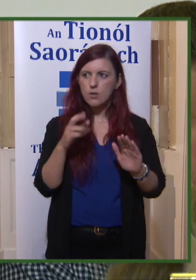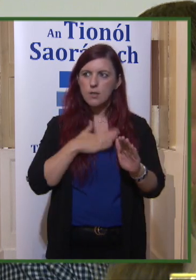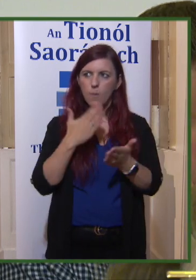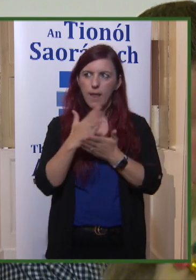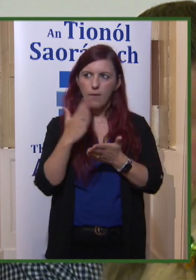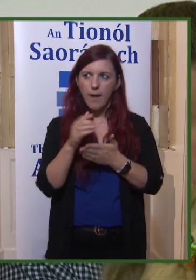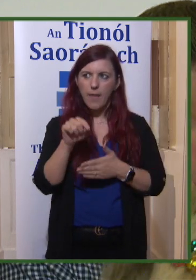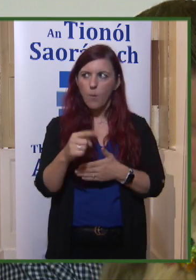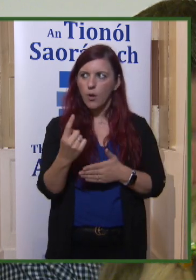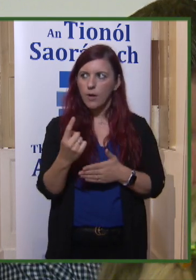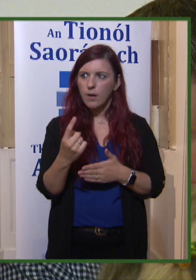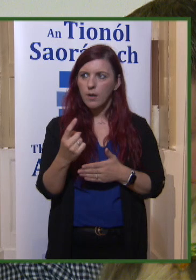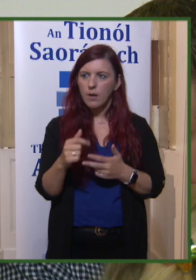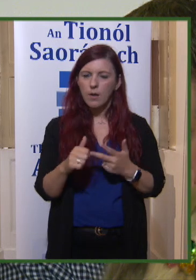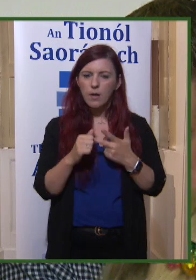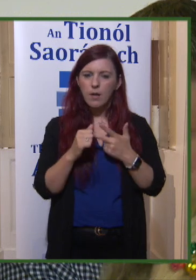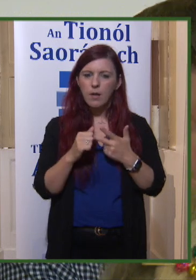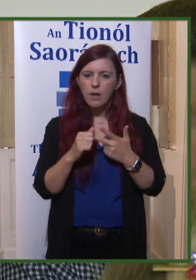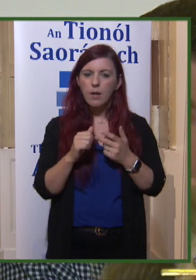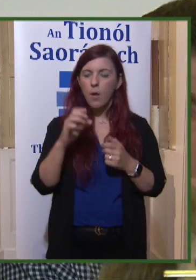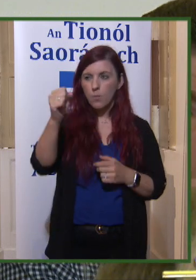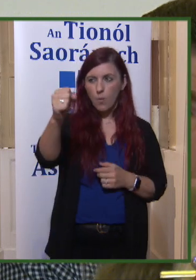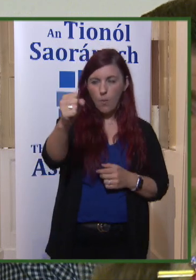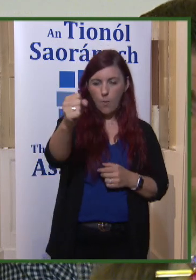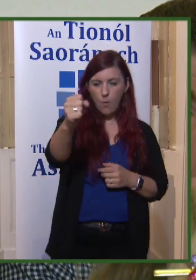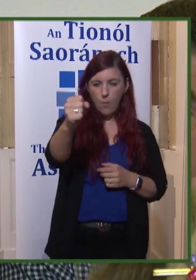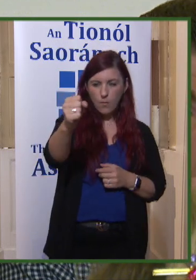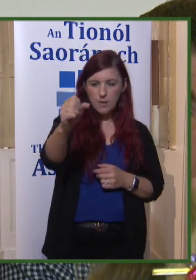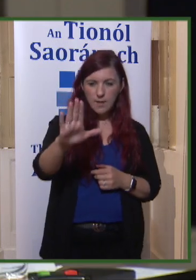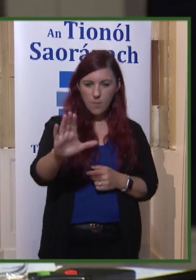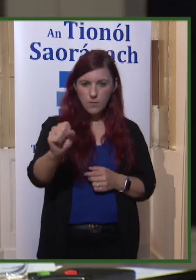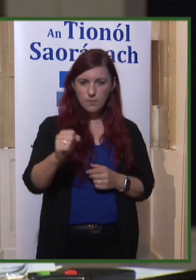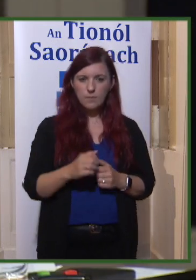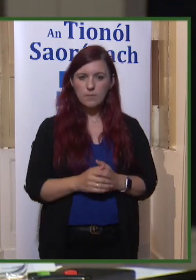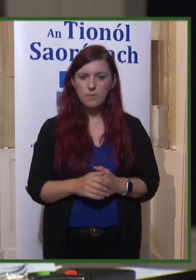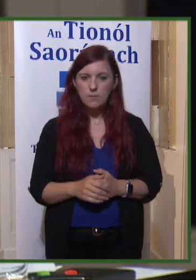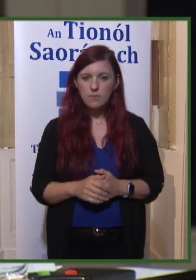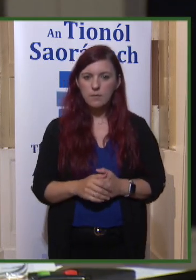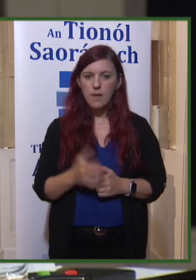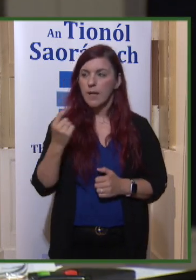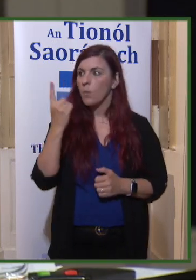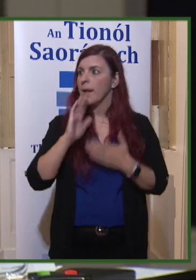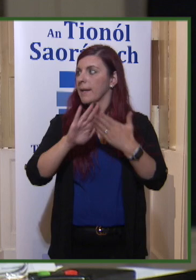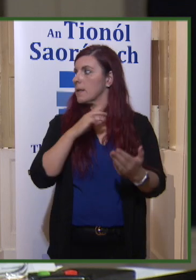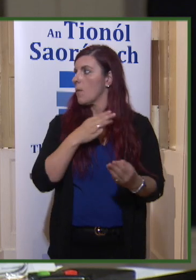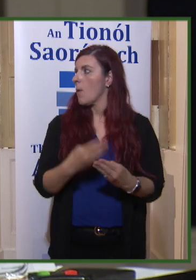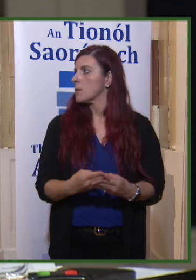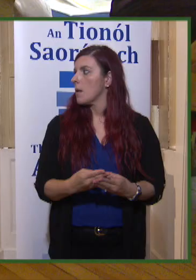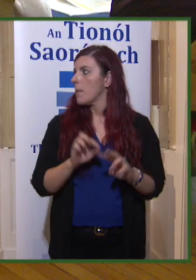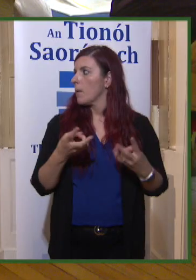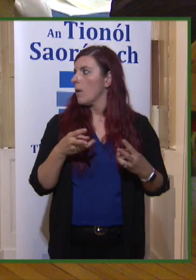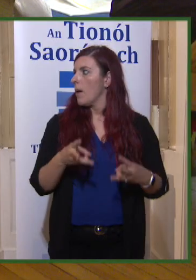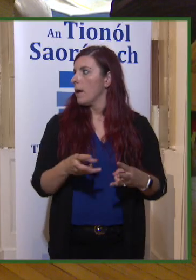that, yeah. The next one was... Okay, it's your hands. Anybody against that proposal might be the quickest